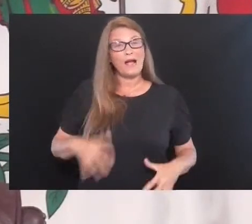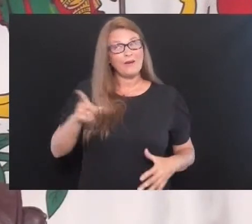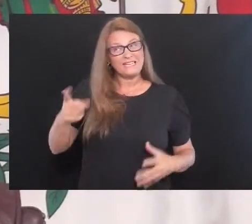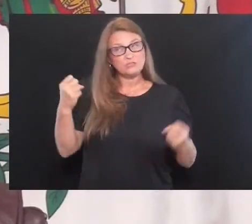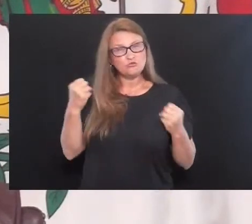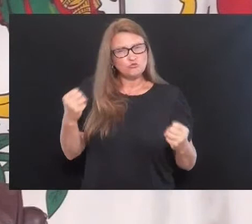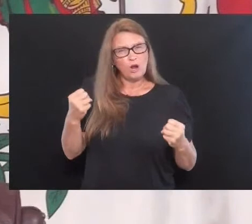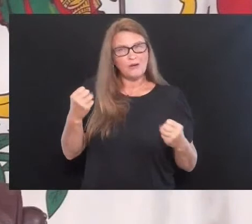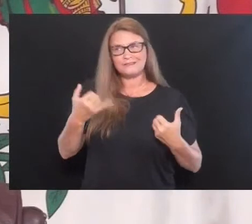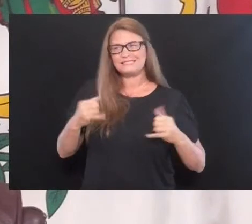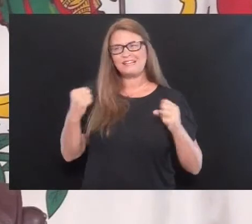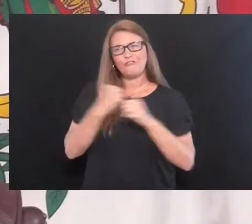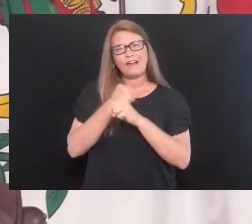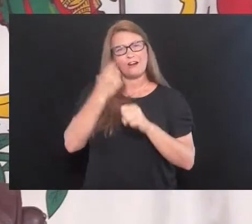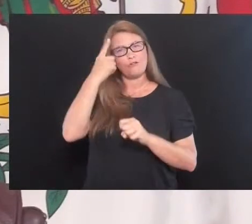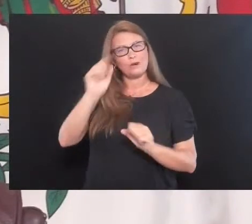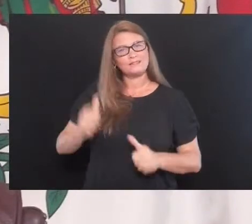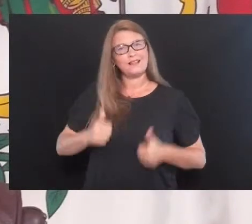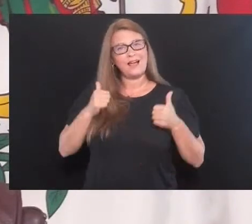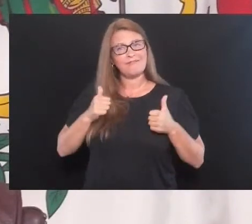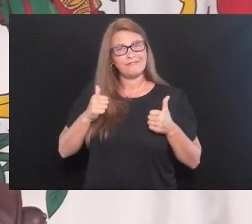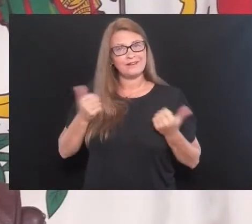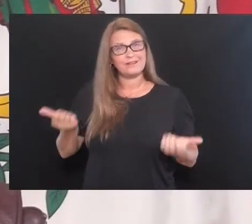still fighting for his life. And, I